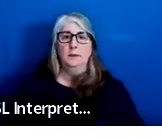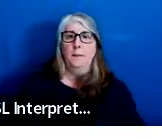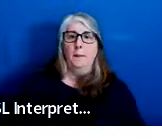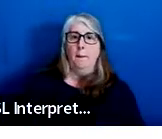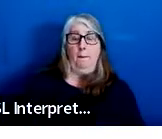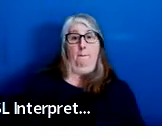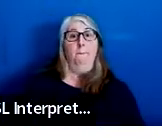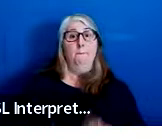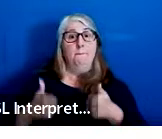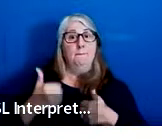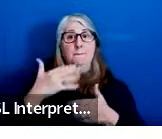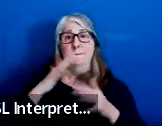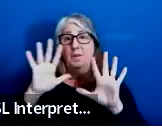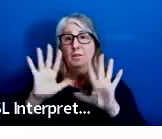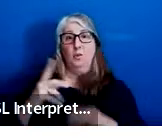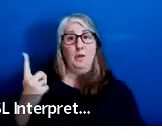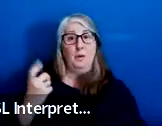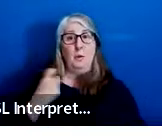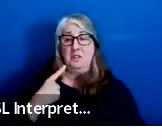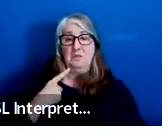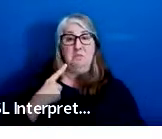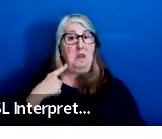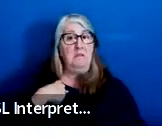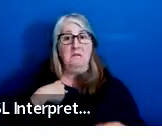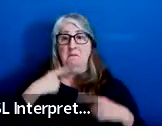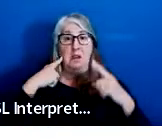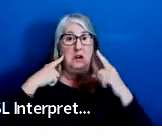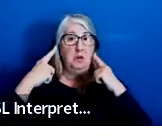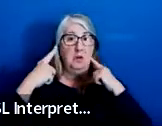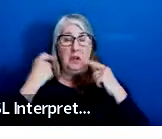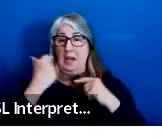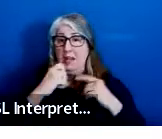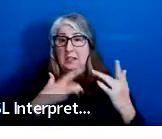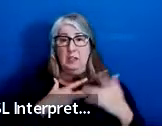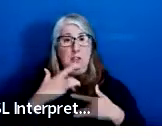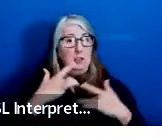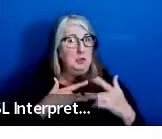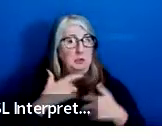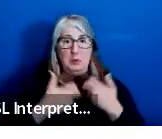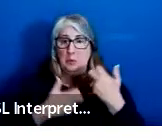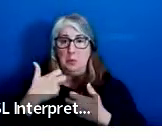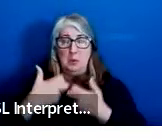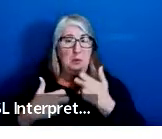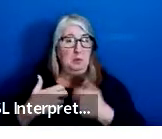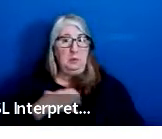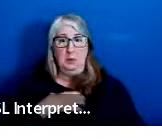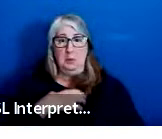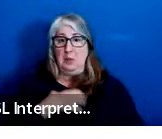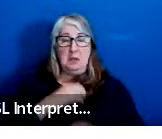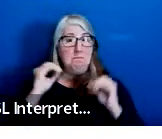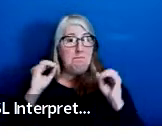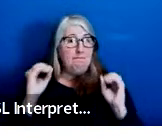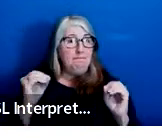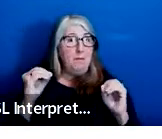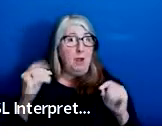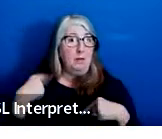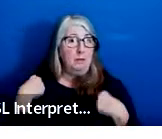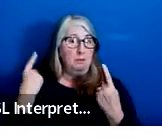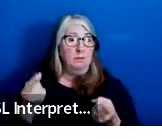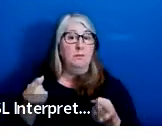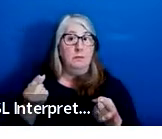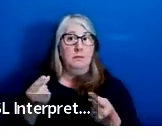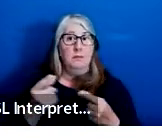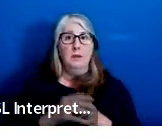That's a great question. I've not heard any concerns or complaints with respect to that regarding